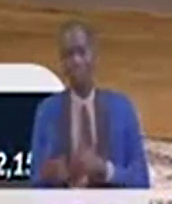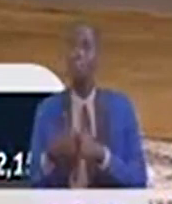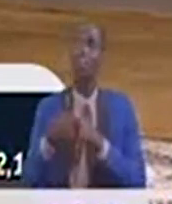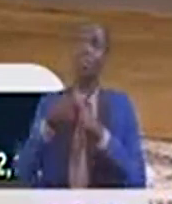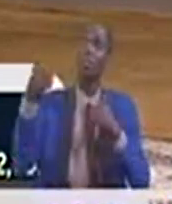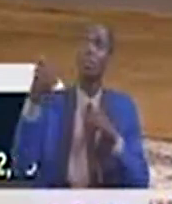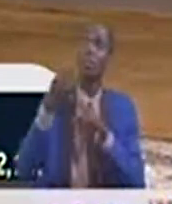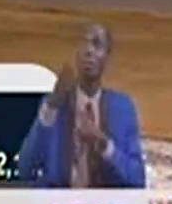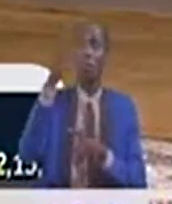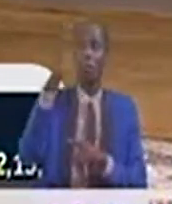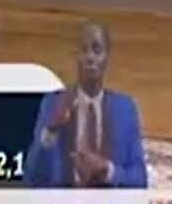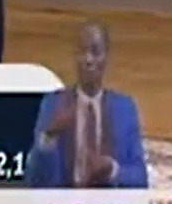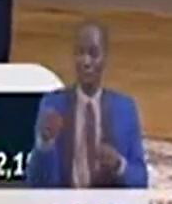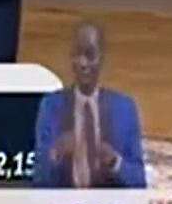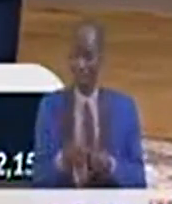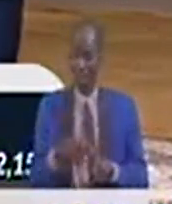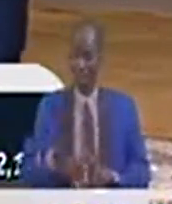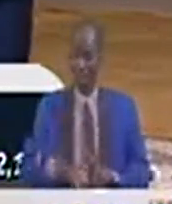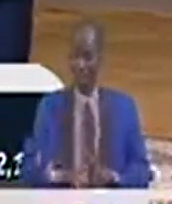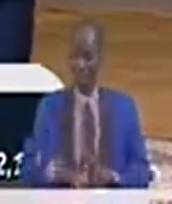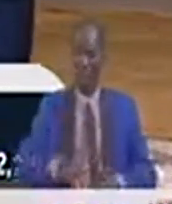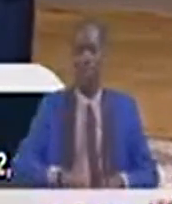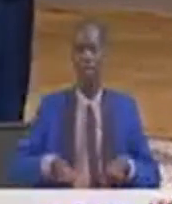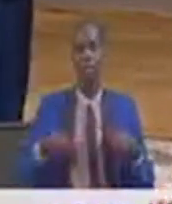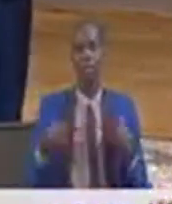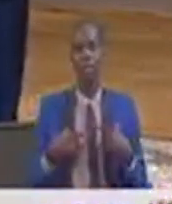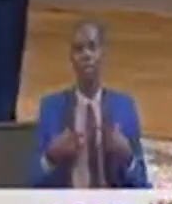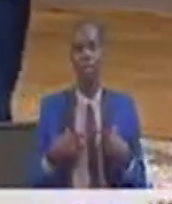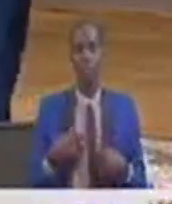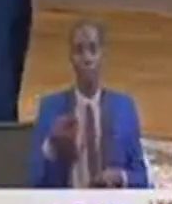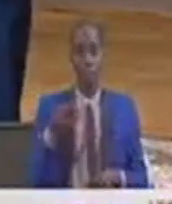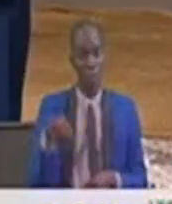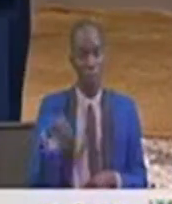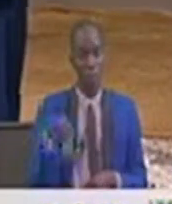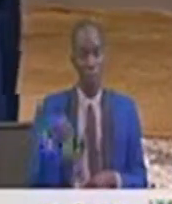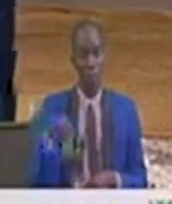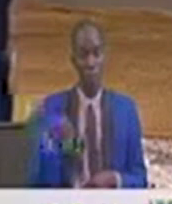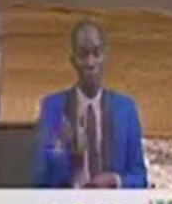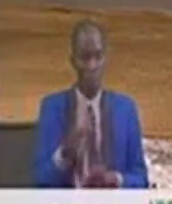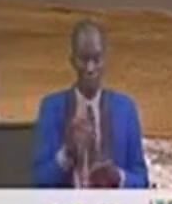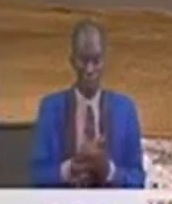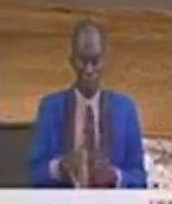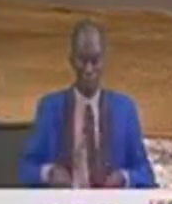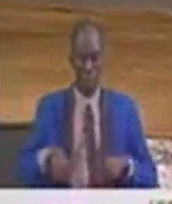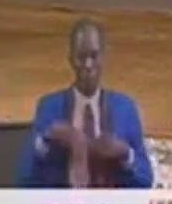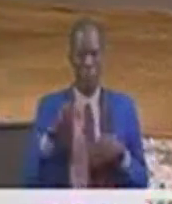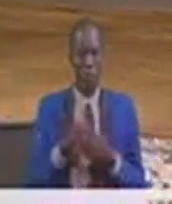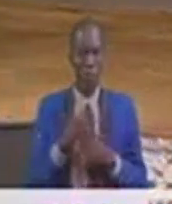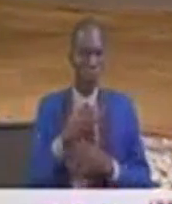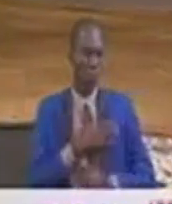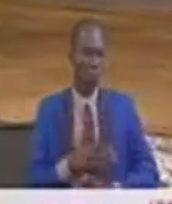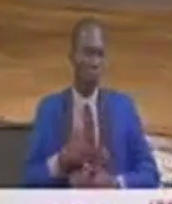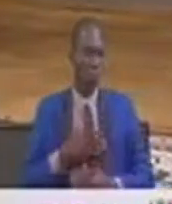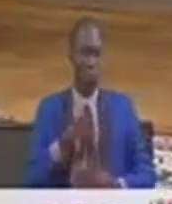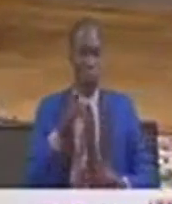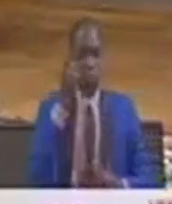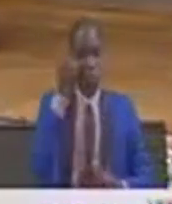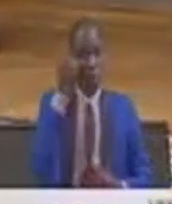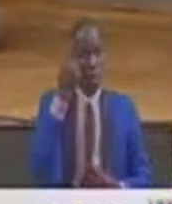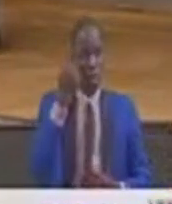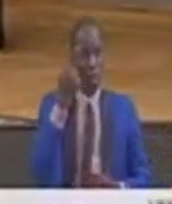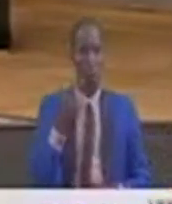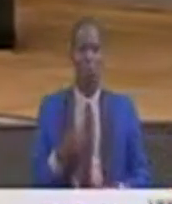while she liveth. She that liveth in pleasure. You understand? Recently, when we